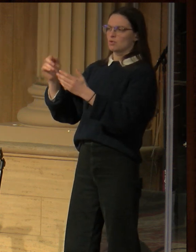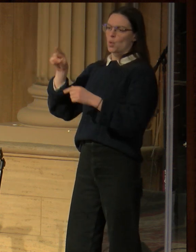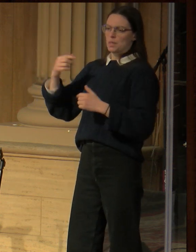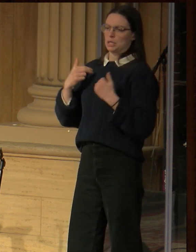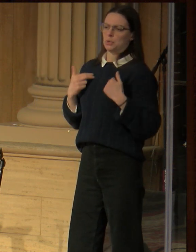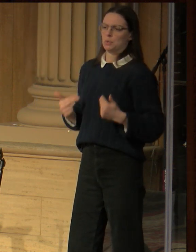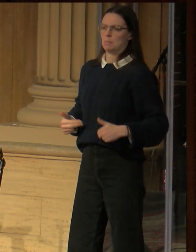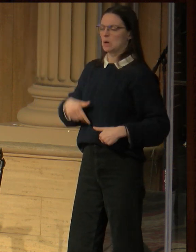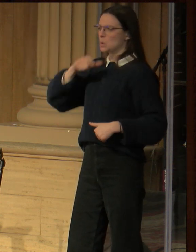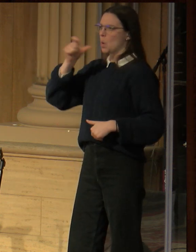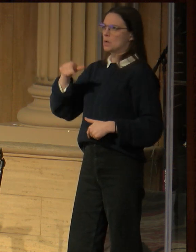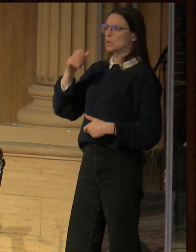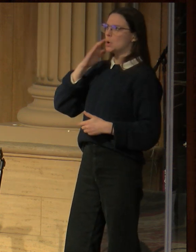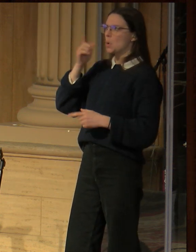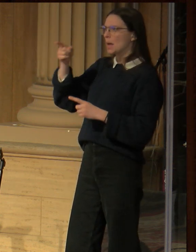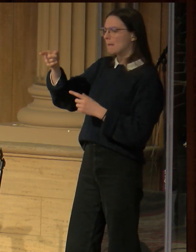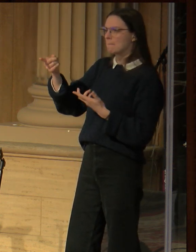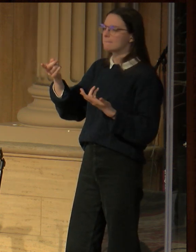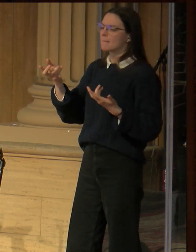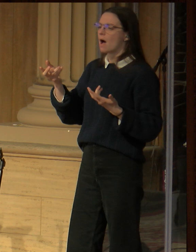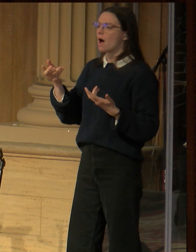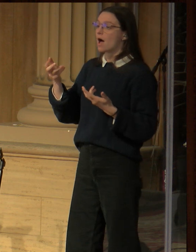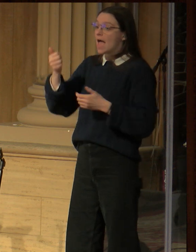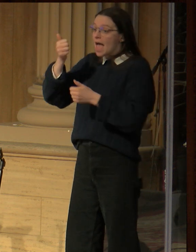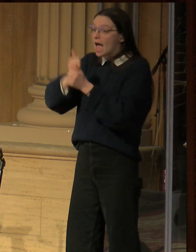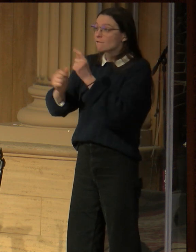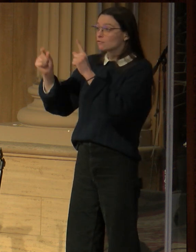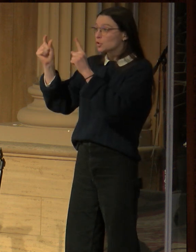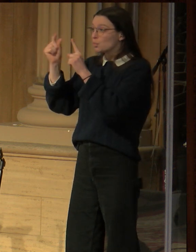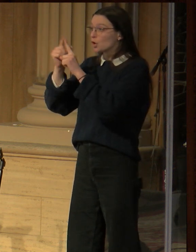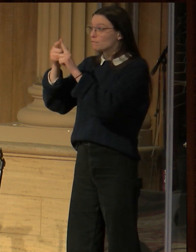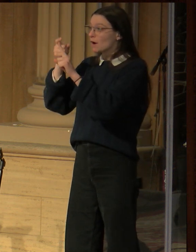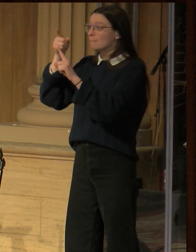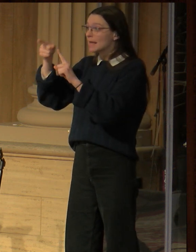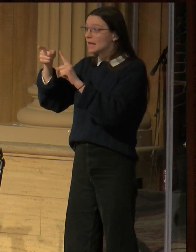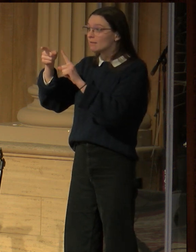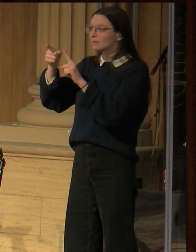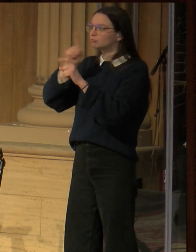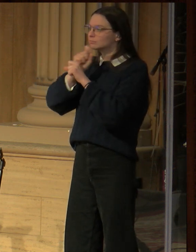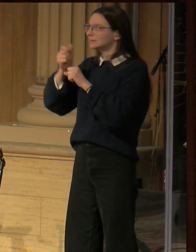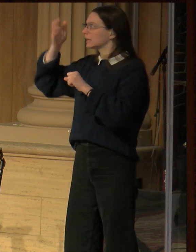Jesus minus the belief that we should take every word from Jesus as the word of God to us.